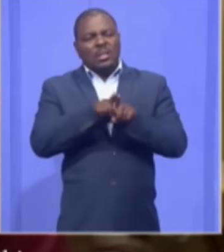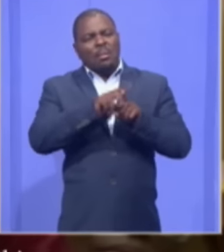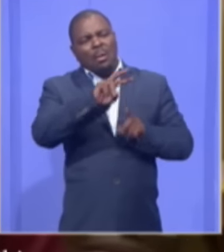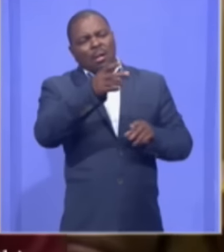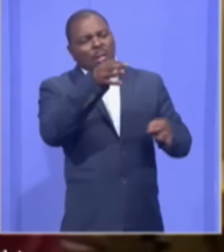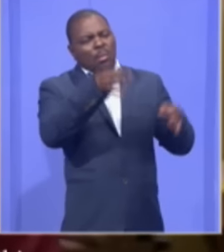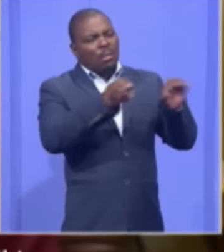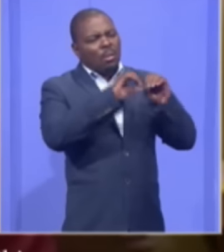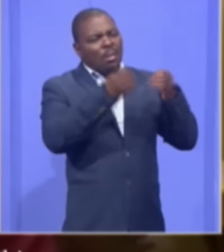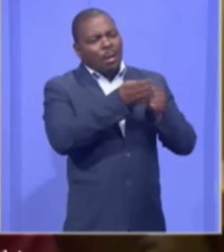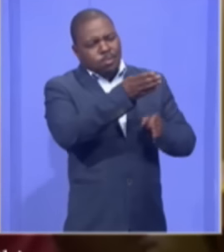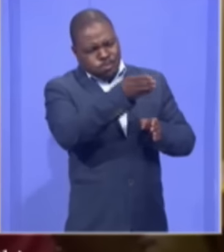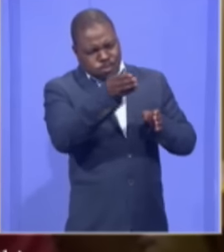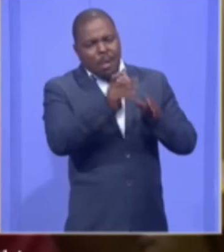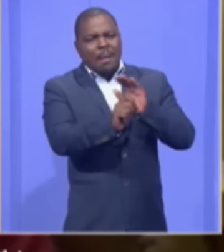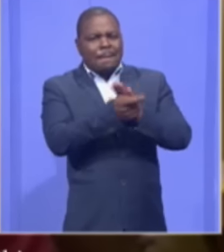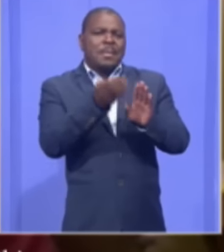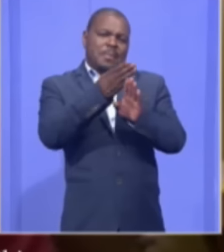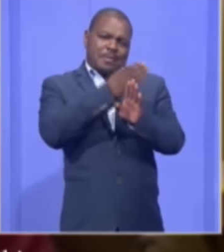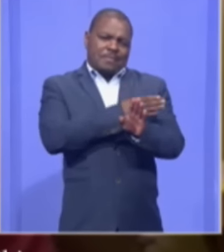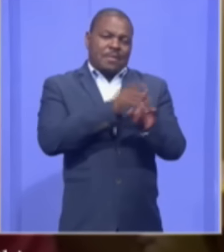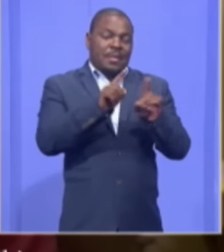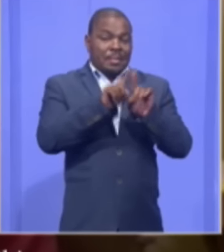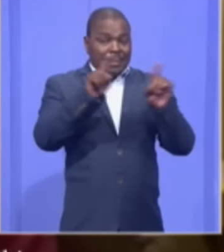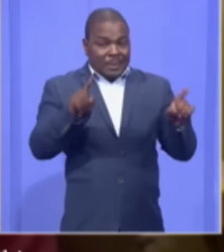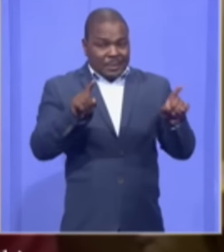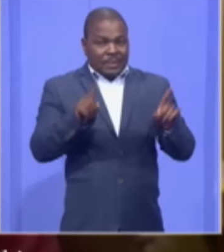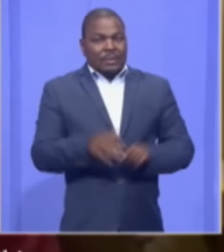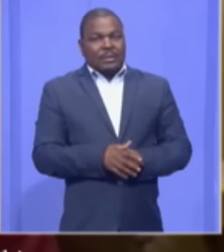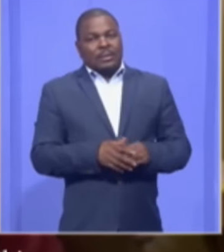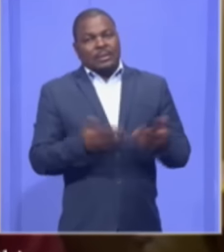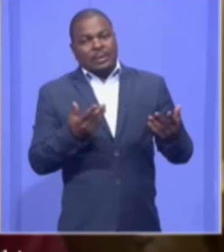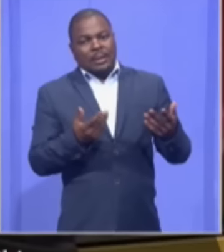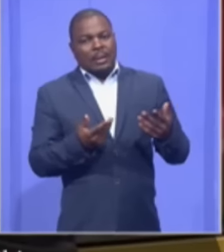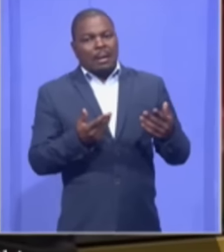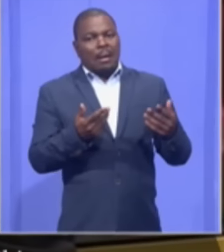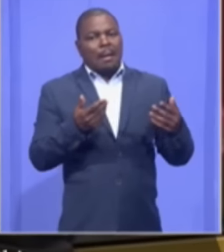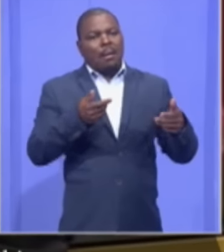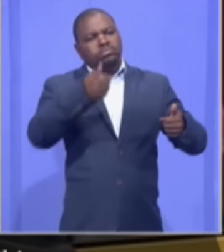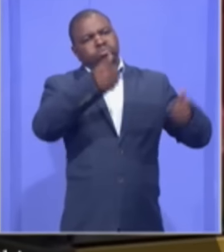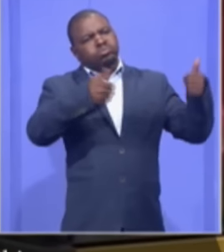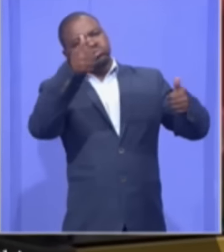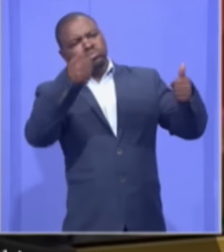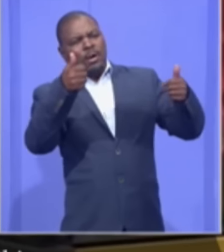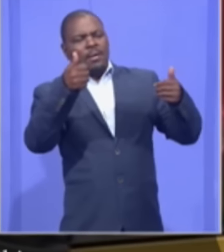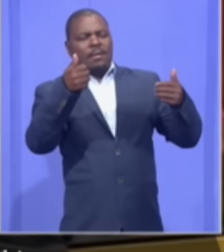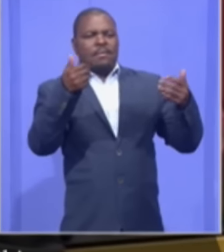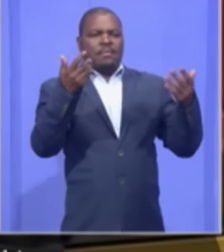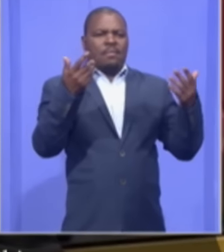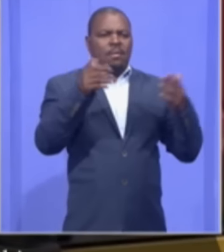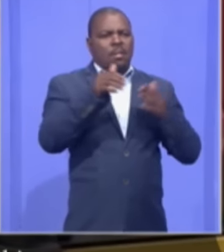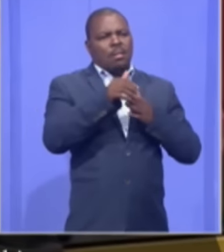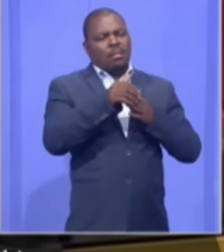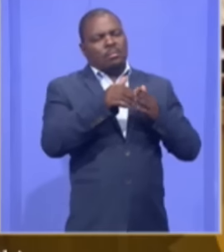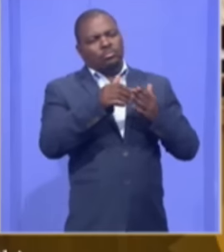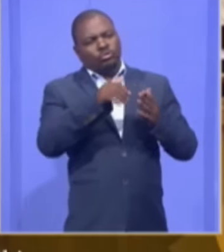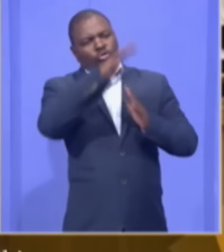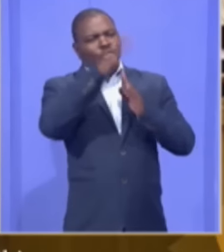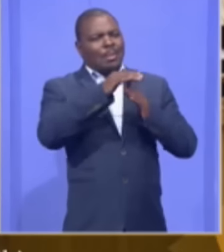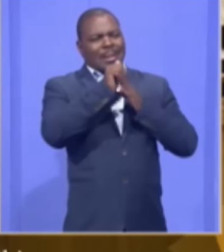mangwe ya diragala e dio ba ile gore a di diragala go maloko ao a tsega go lekana le Dr.